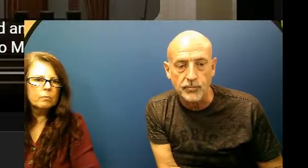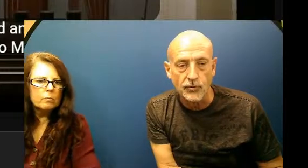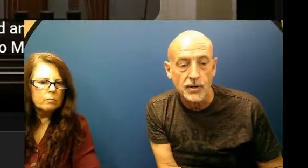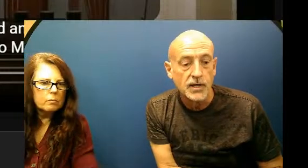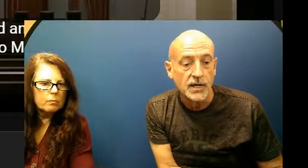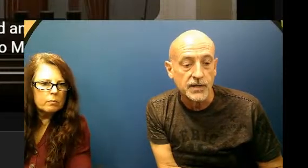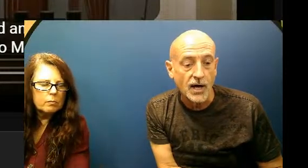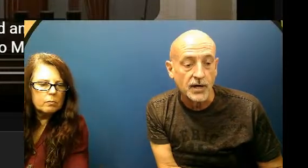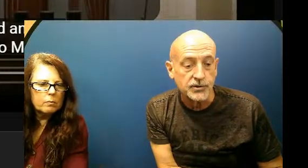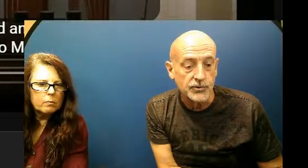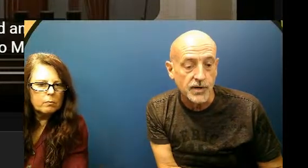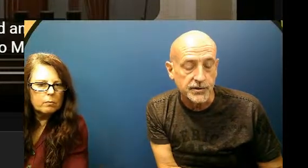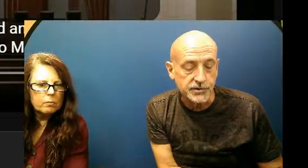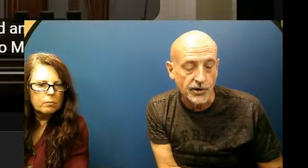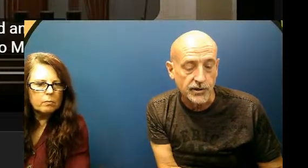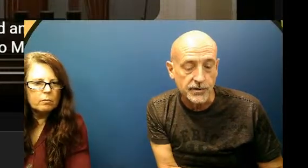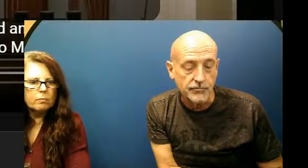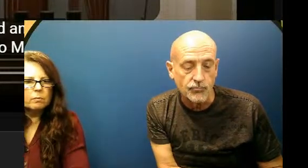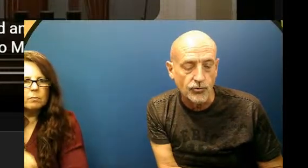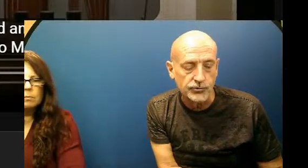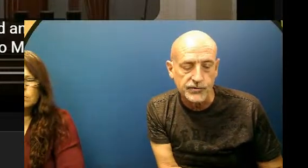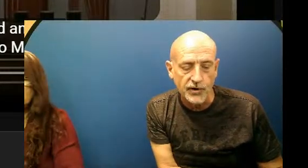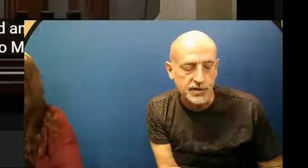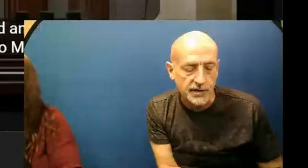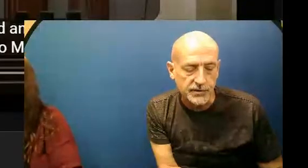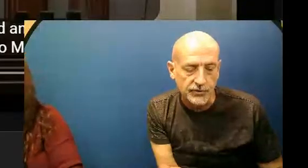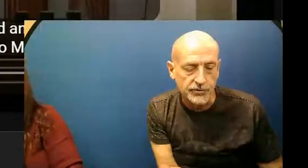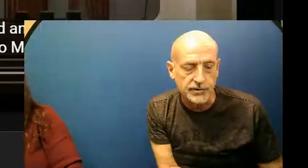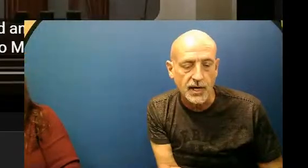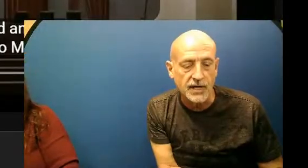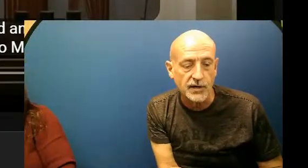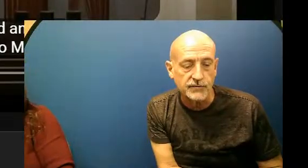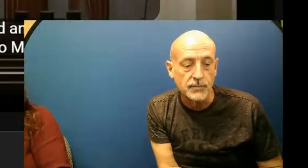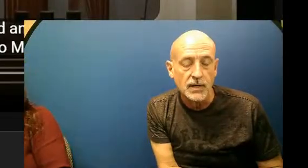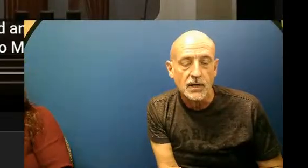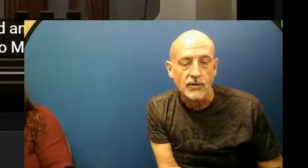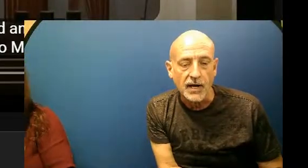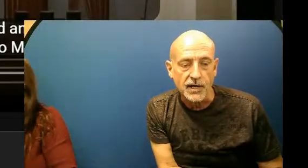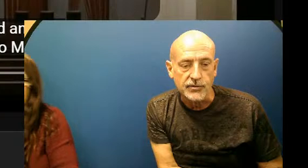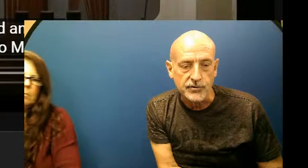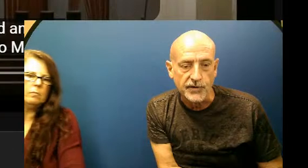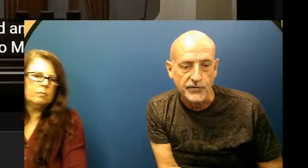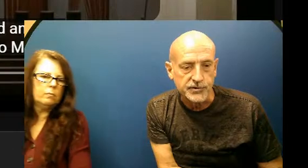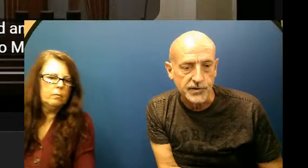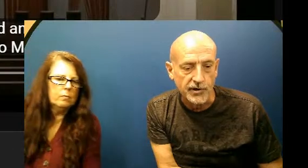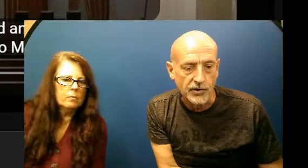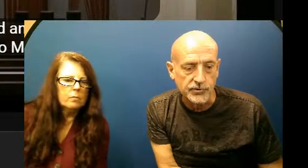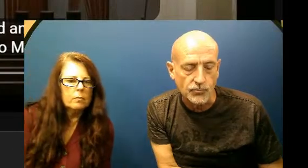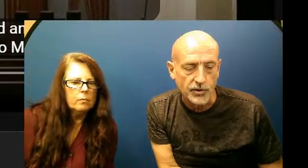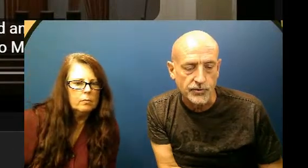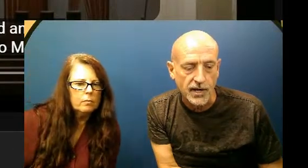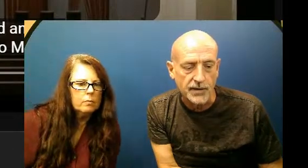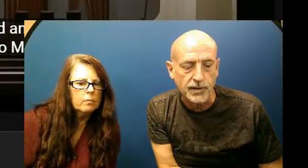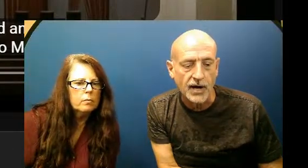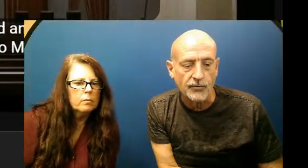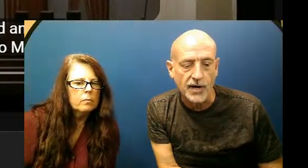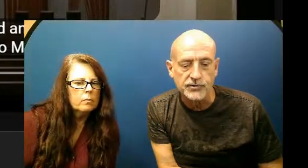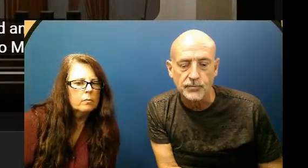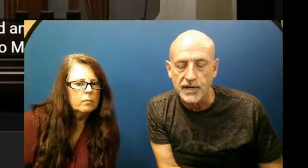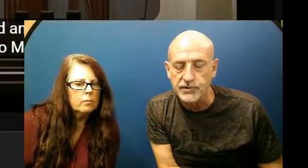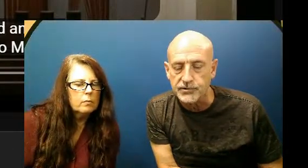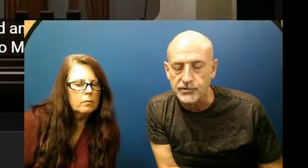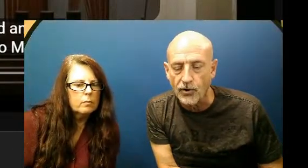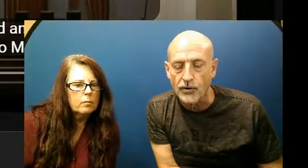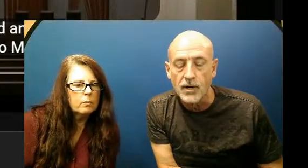other people and not you necessarily. The rules are very technical. There's a lot of them, right? And there are different scenarios, whether they apply a